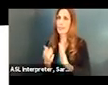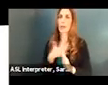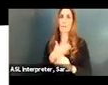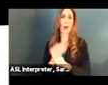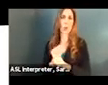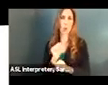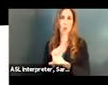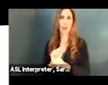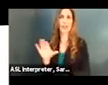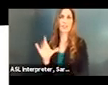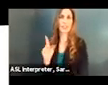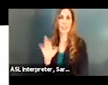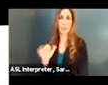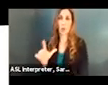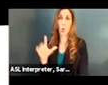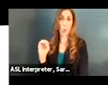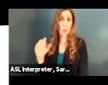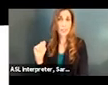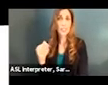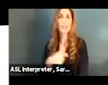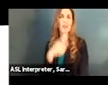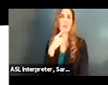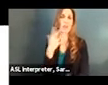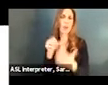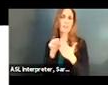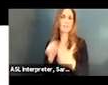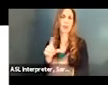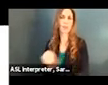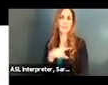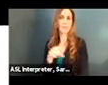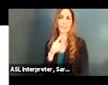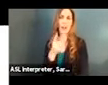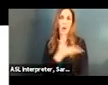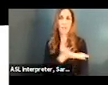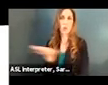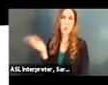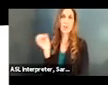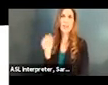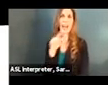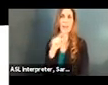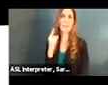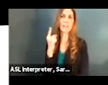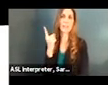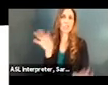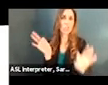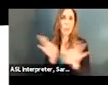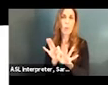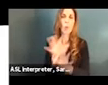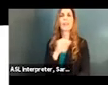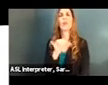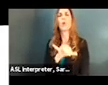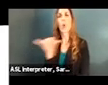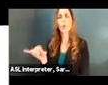as a clinical OT. And I really want to impress upon everyone that it can be such a important and also